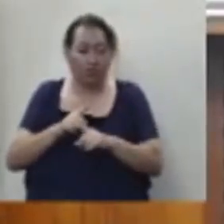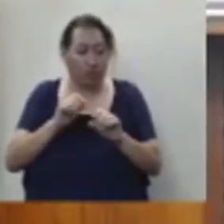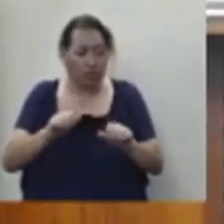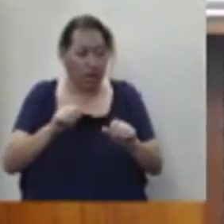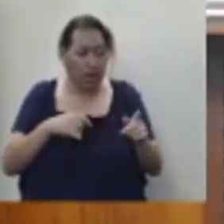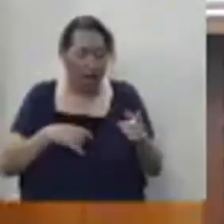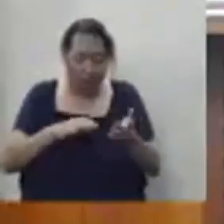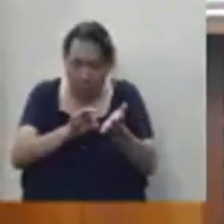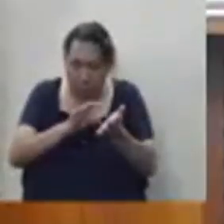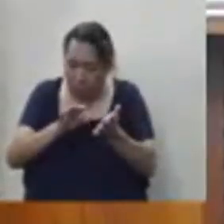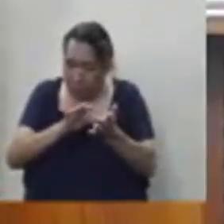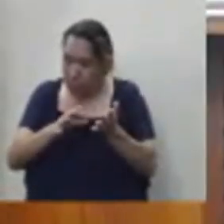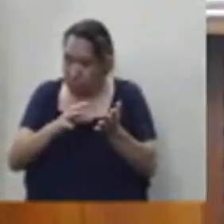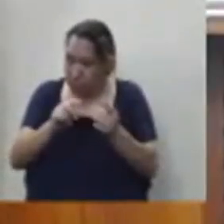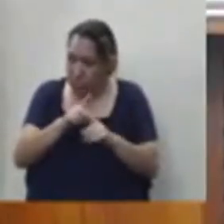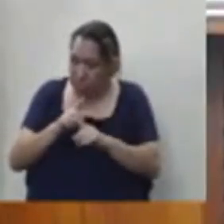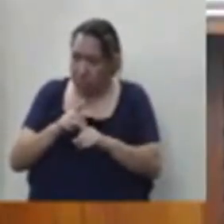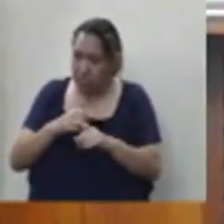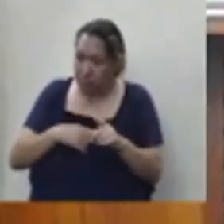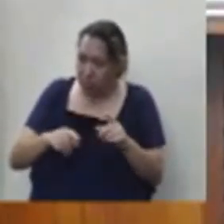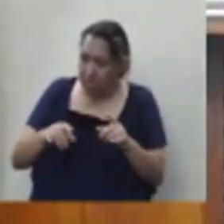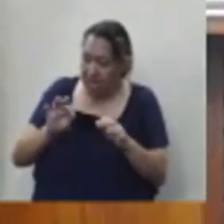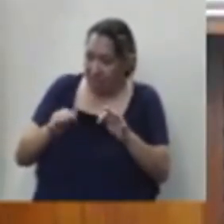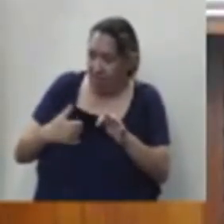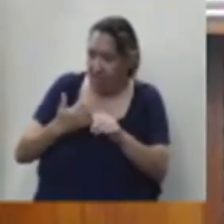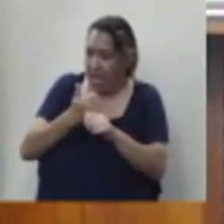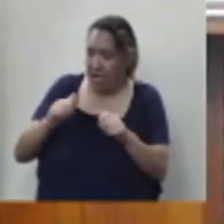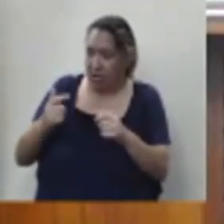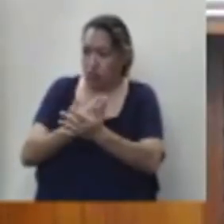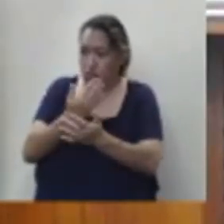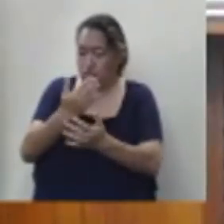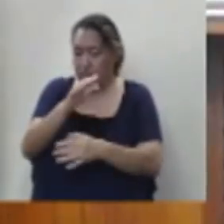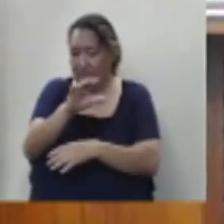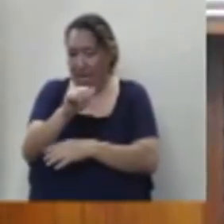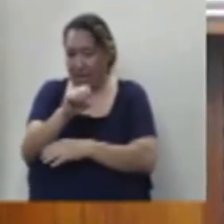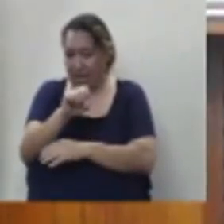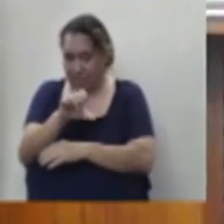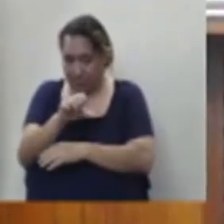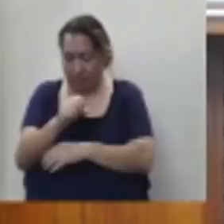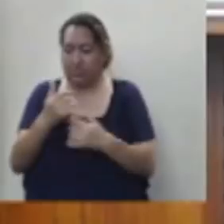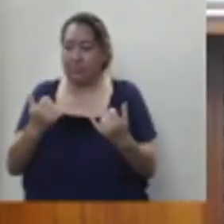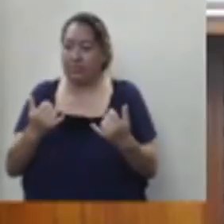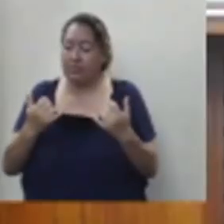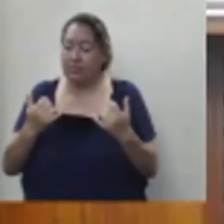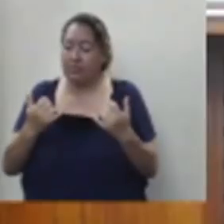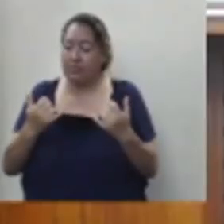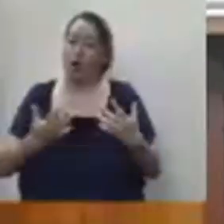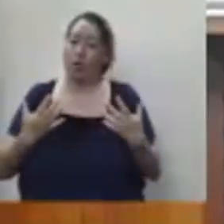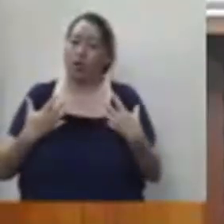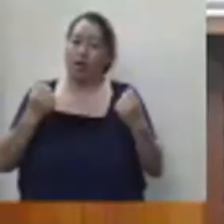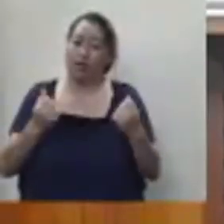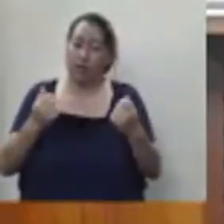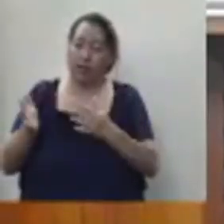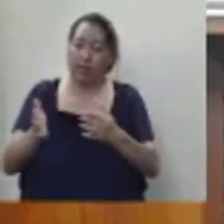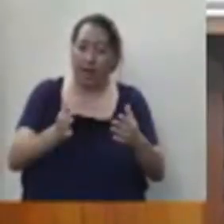and effectively for any new case. For these reasons, our recovery plan will be implemented based